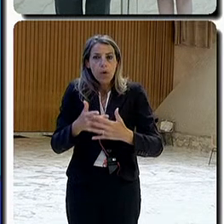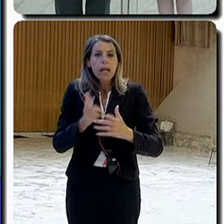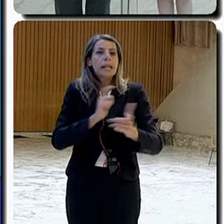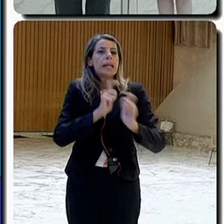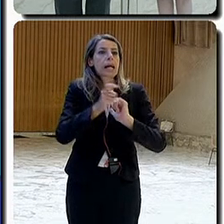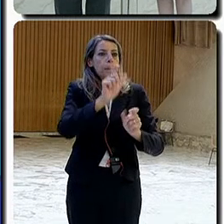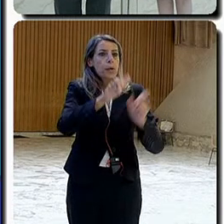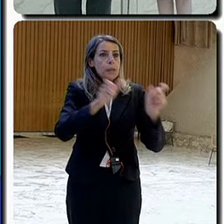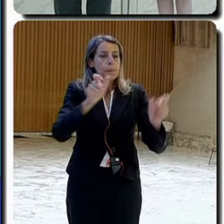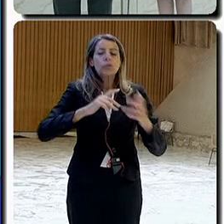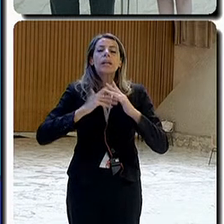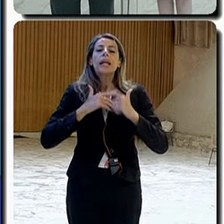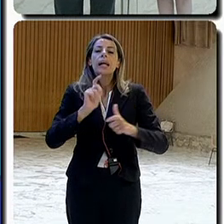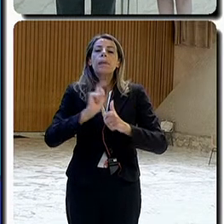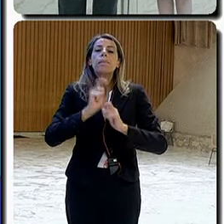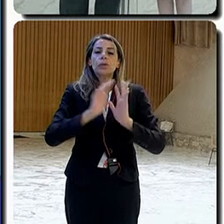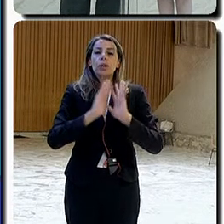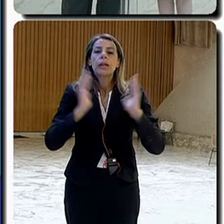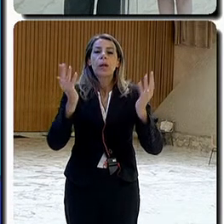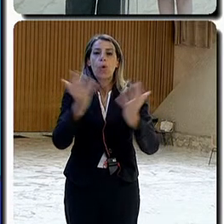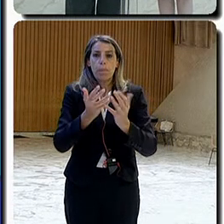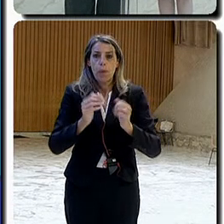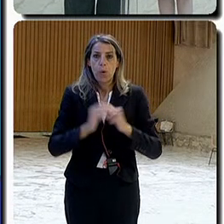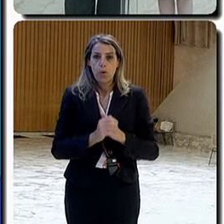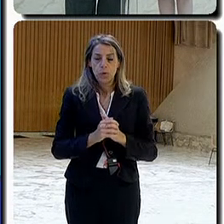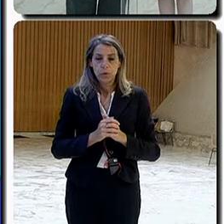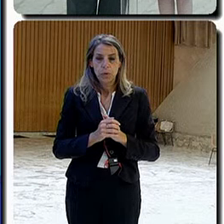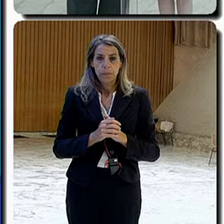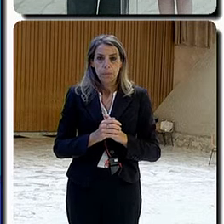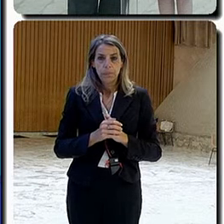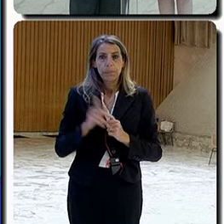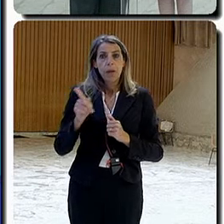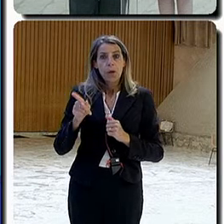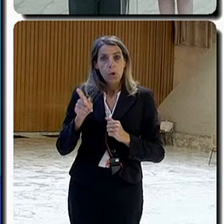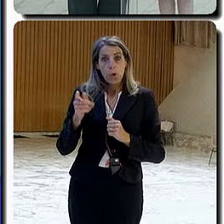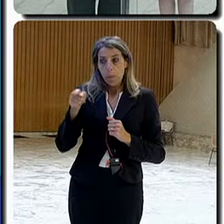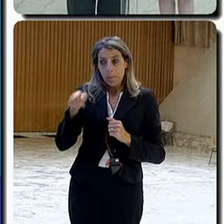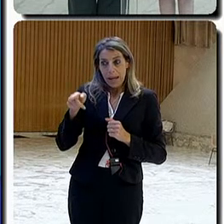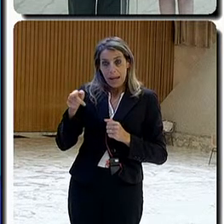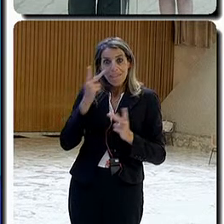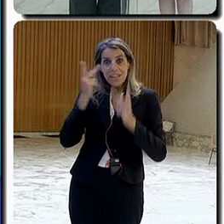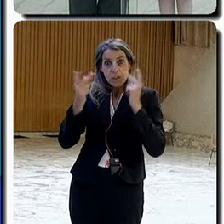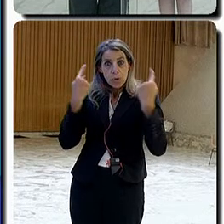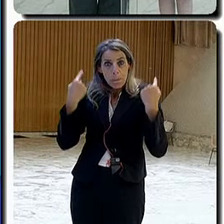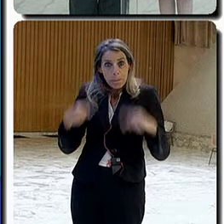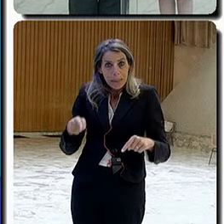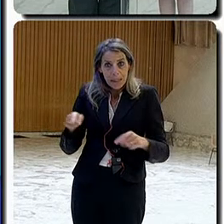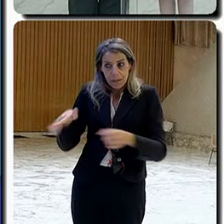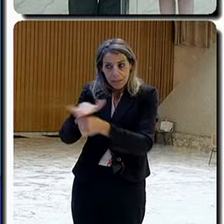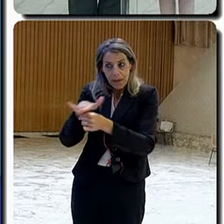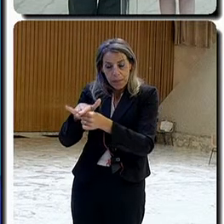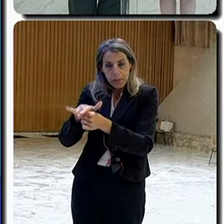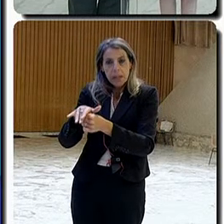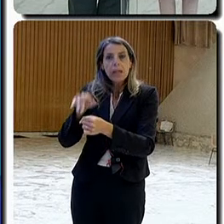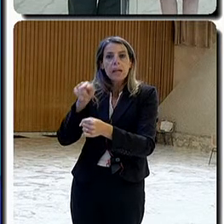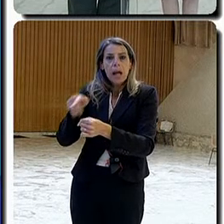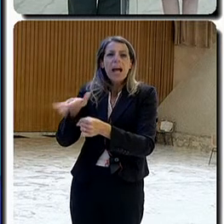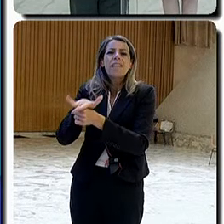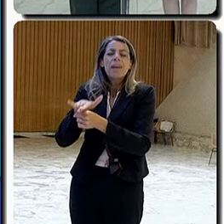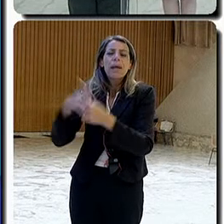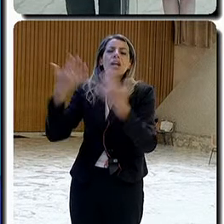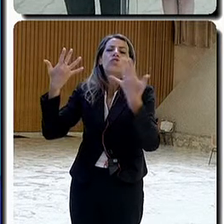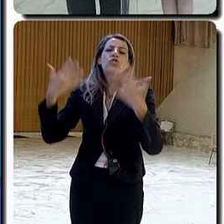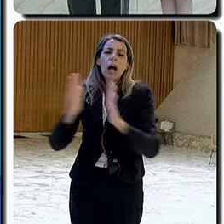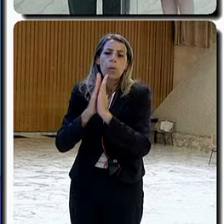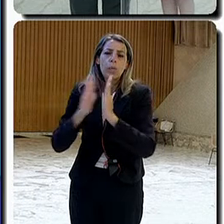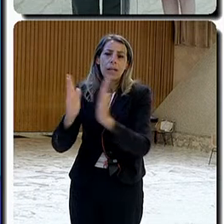other and the world. The more a particular domestic church reflects this vision, the more that household already is a domestic church.